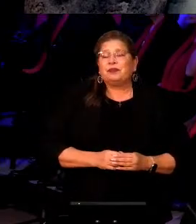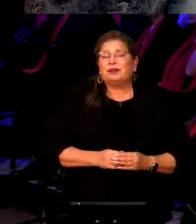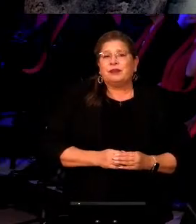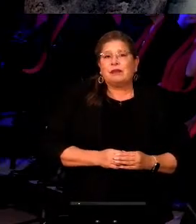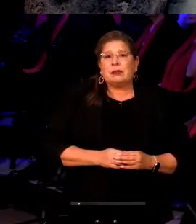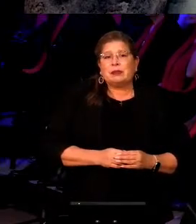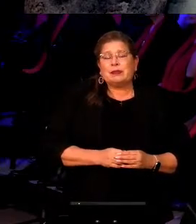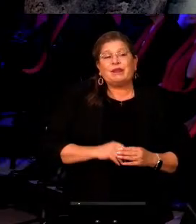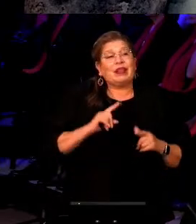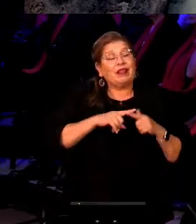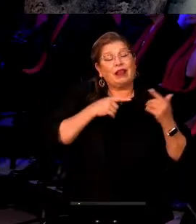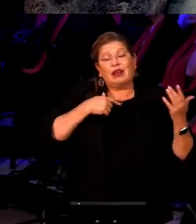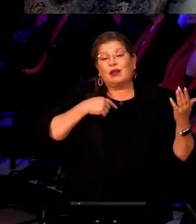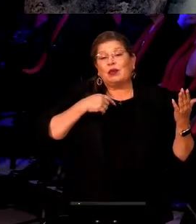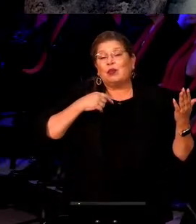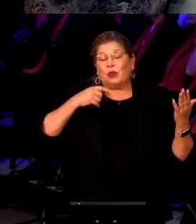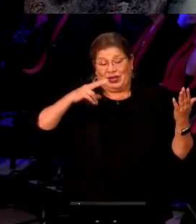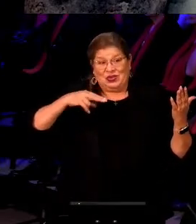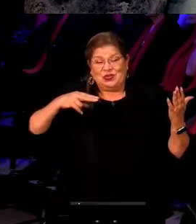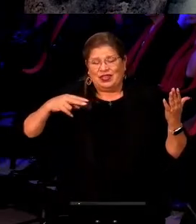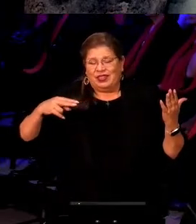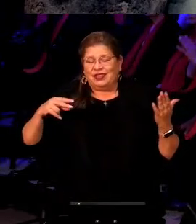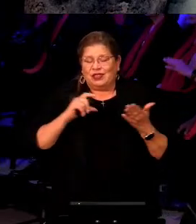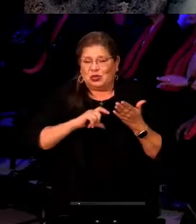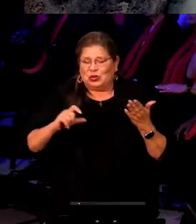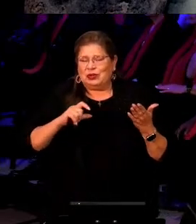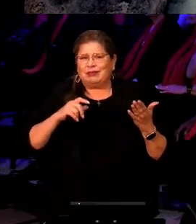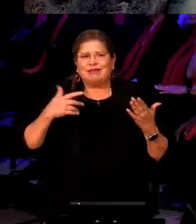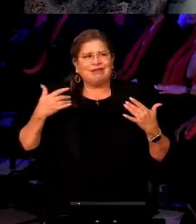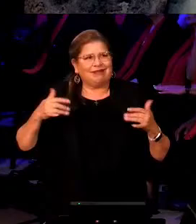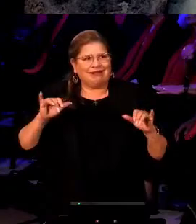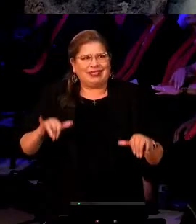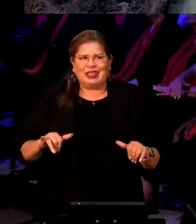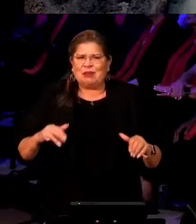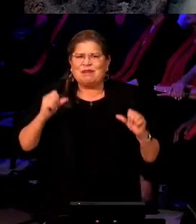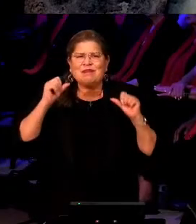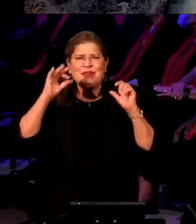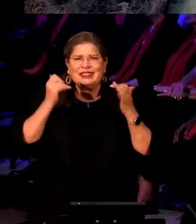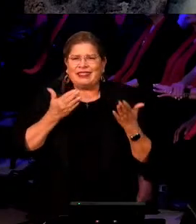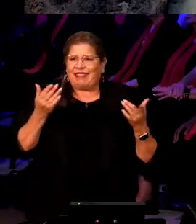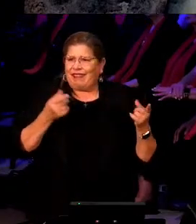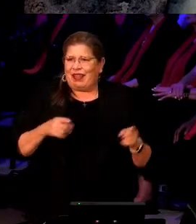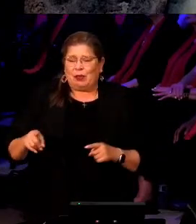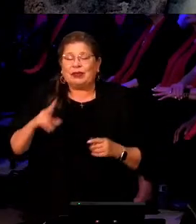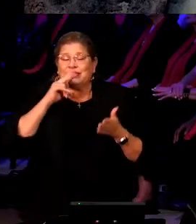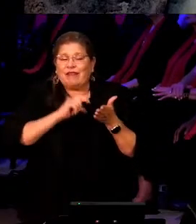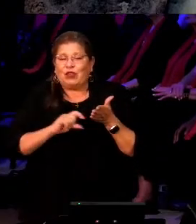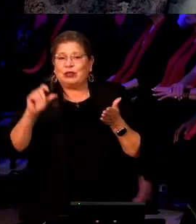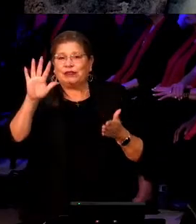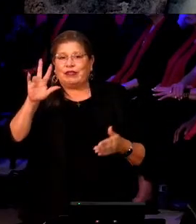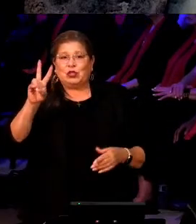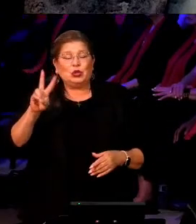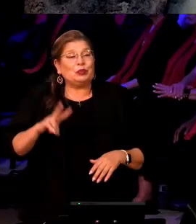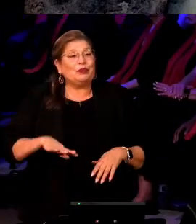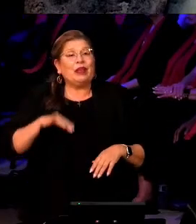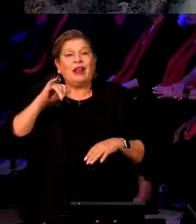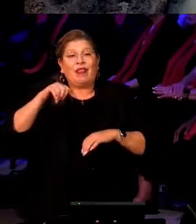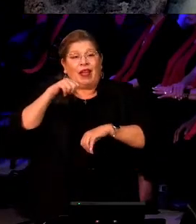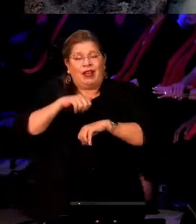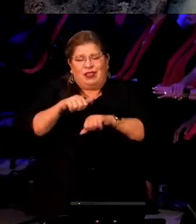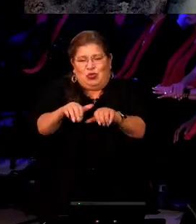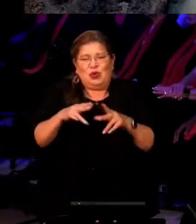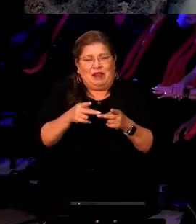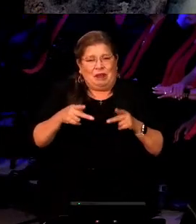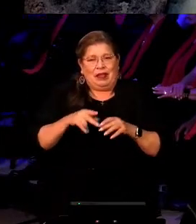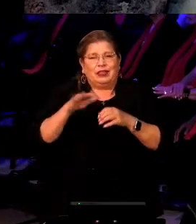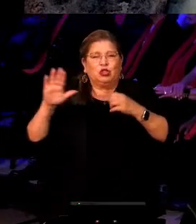on, things get very remarkable. Verse 52, the tombs broke open and the bodies